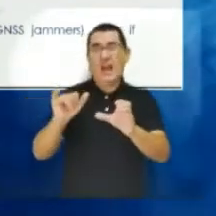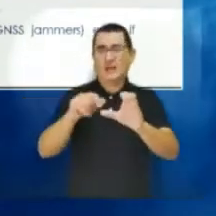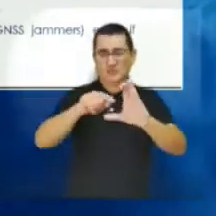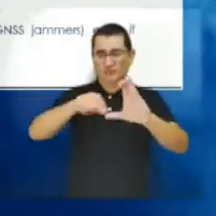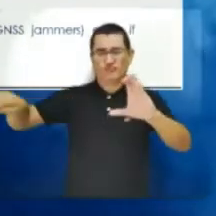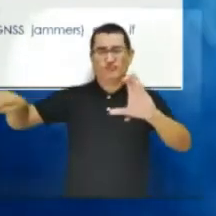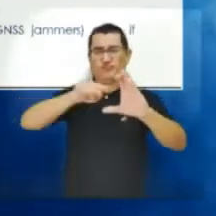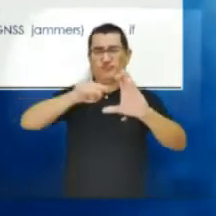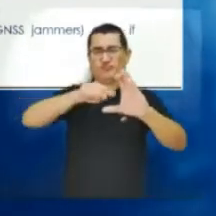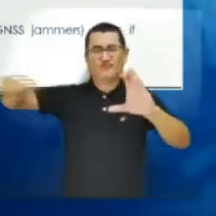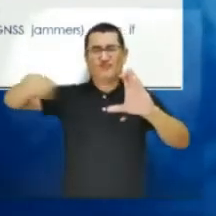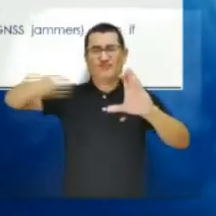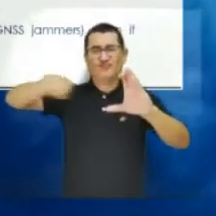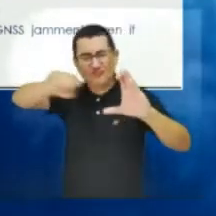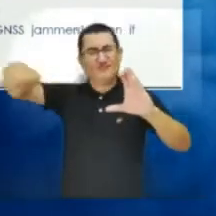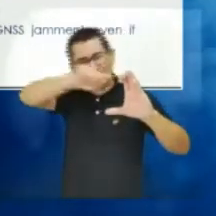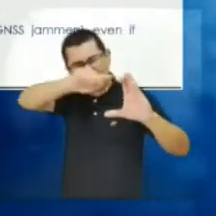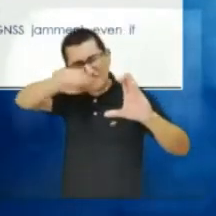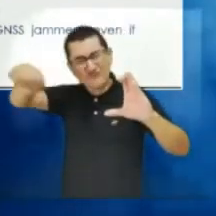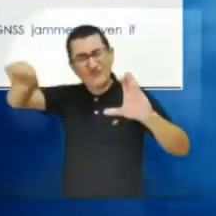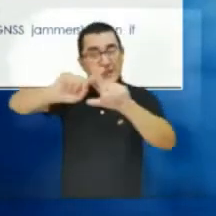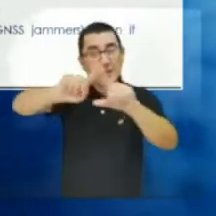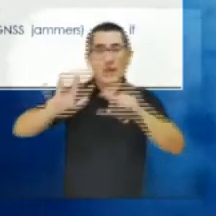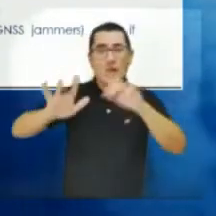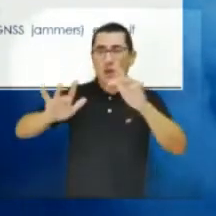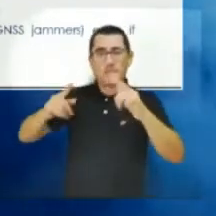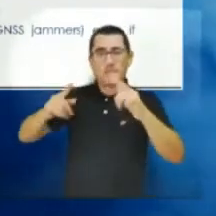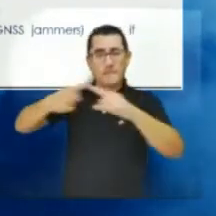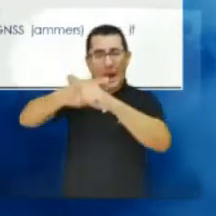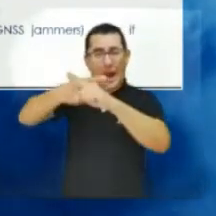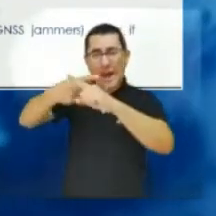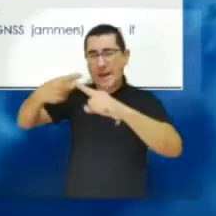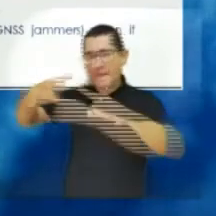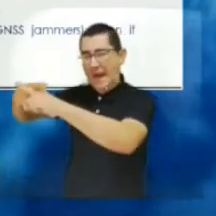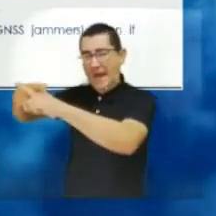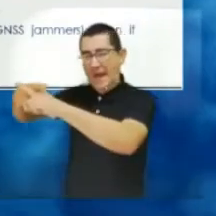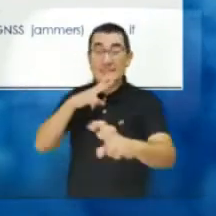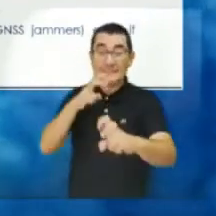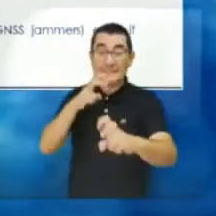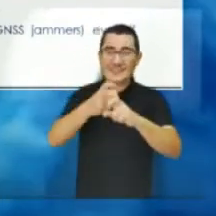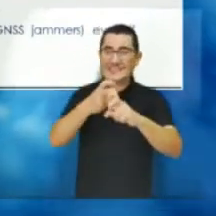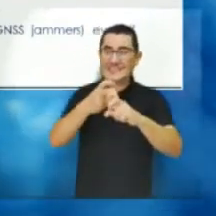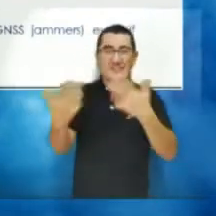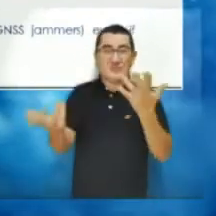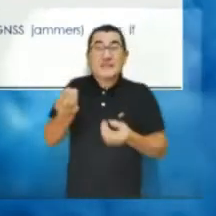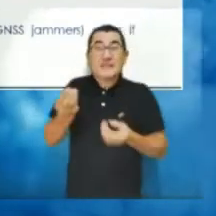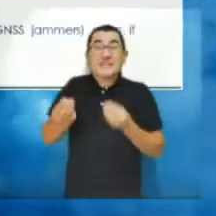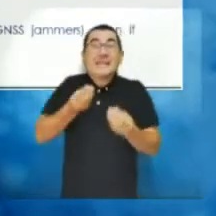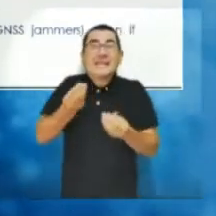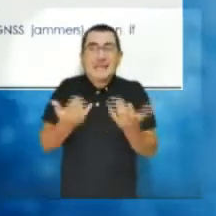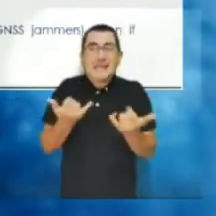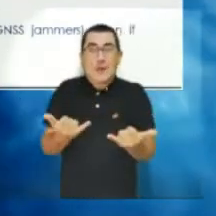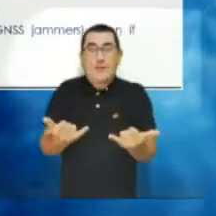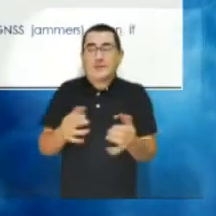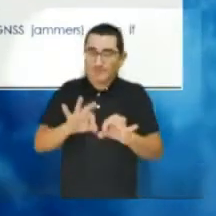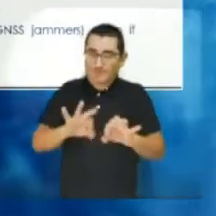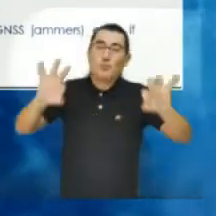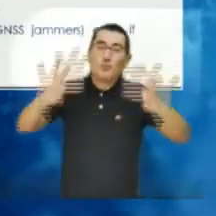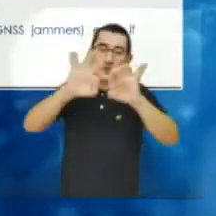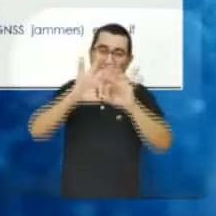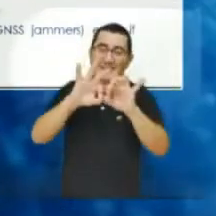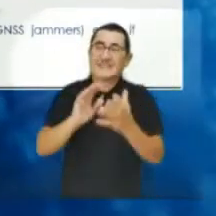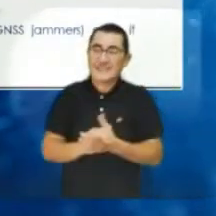neighbors. And also it's very important also to have a better digital terrestrial coverage by wireless